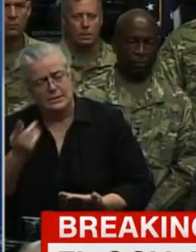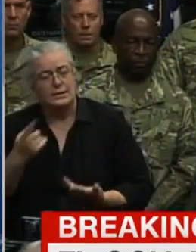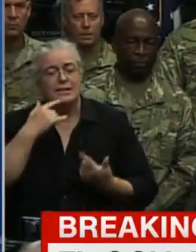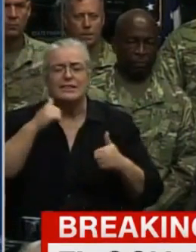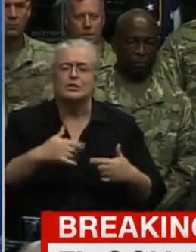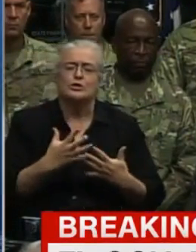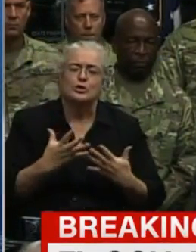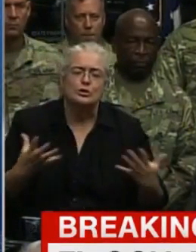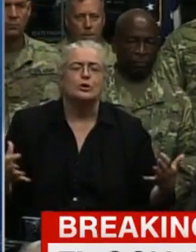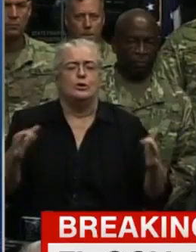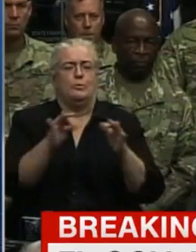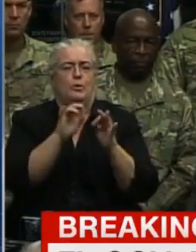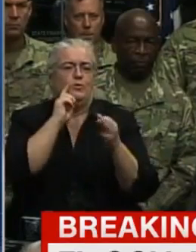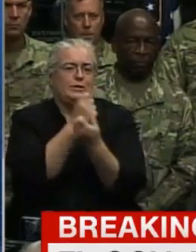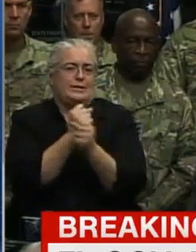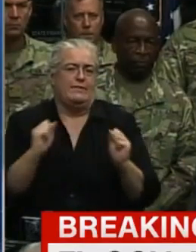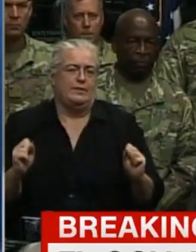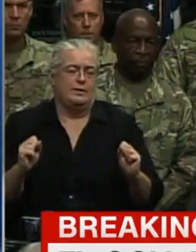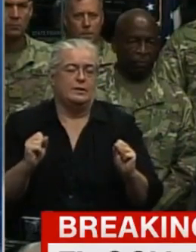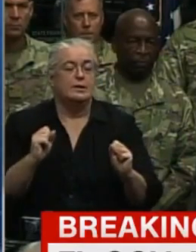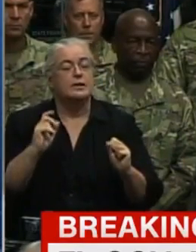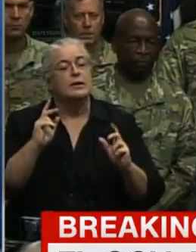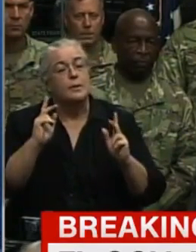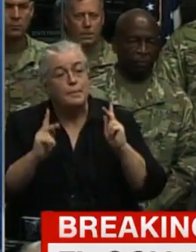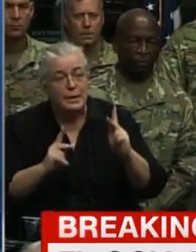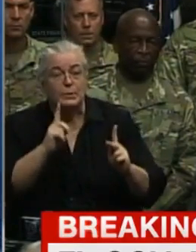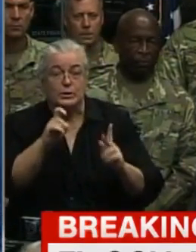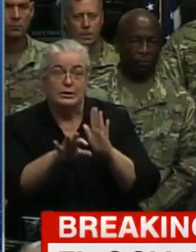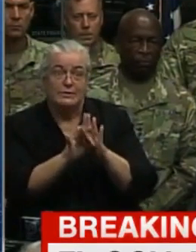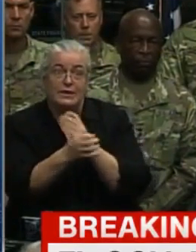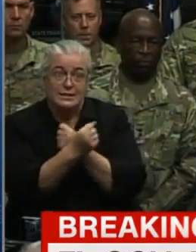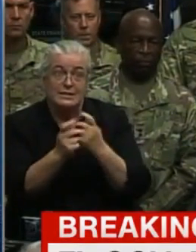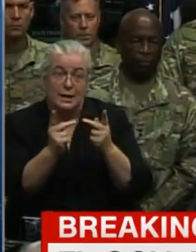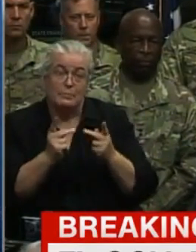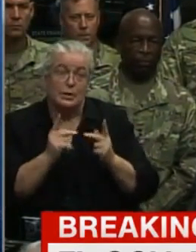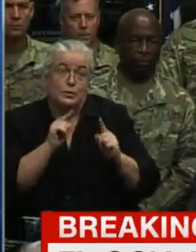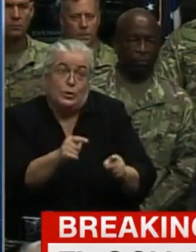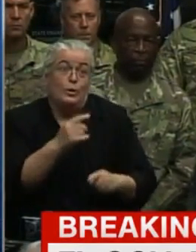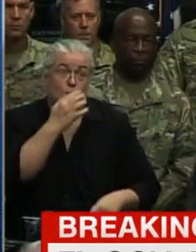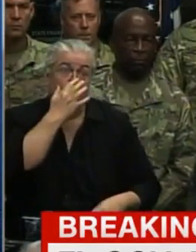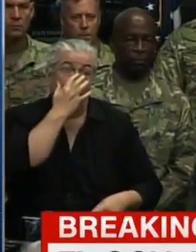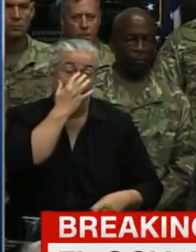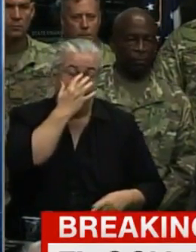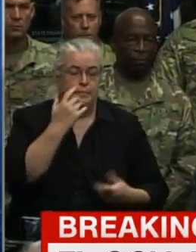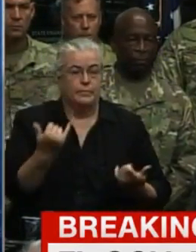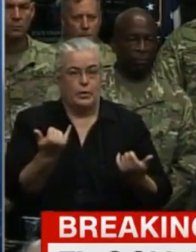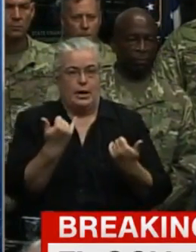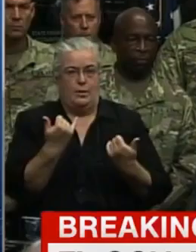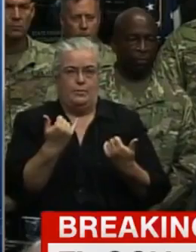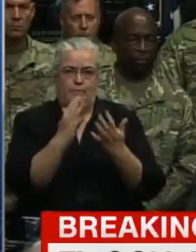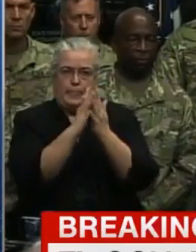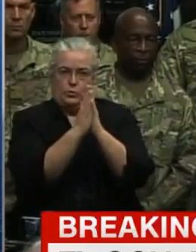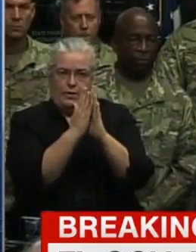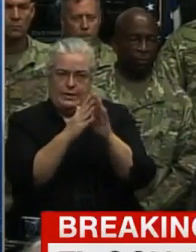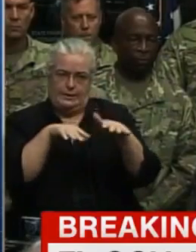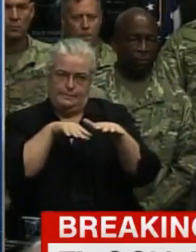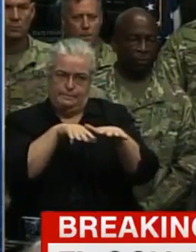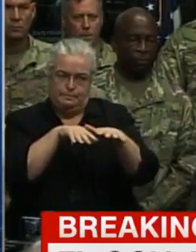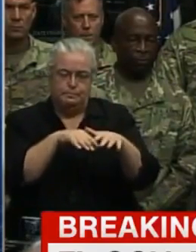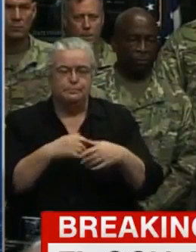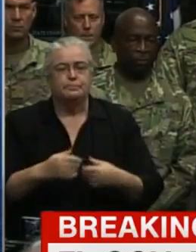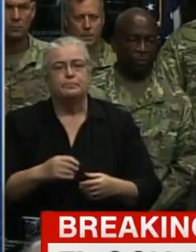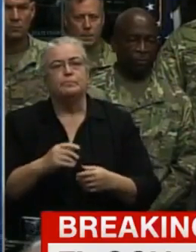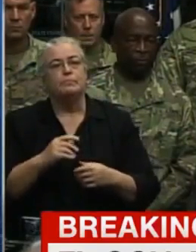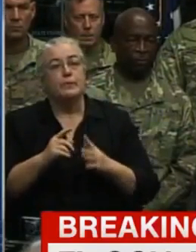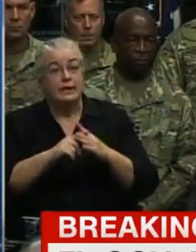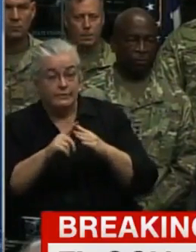safety. Everyone in Florida needs to find a safe place to go. Traffic. Evacuation routes are